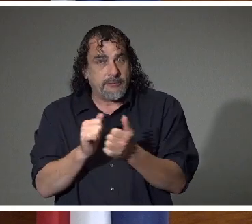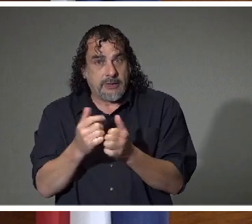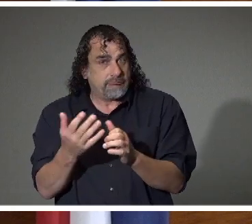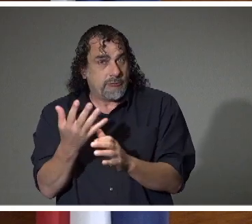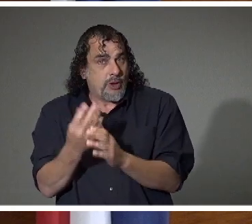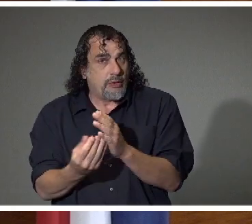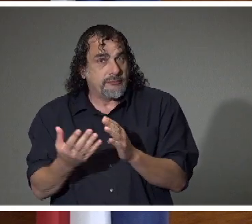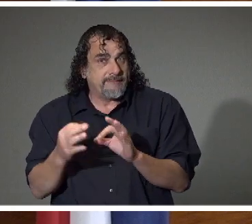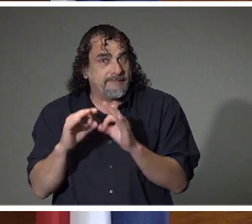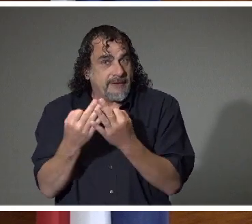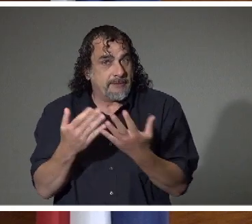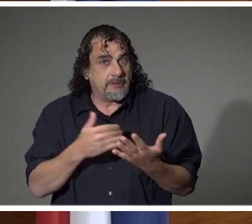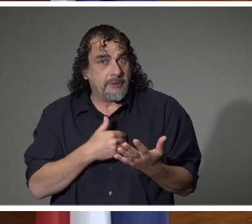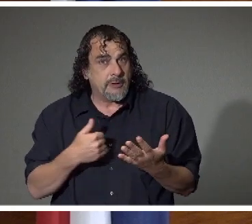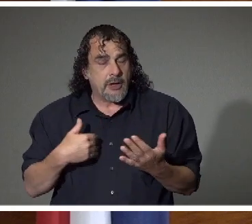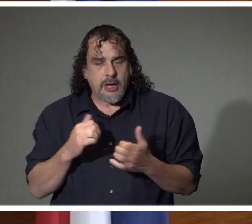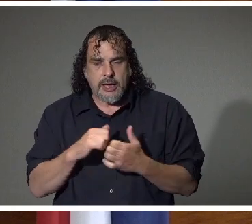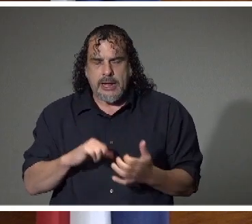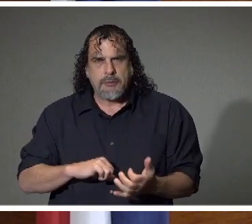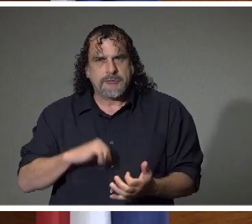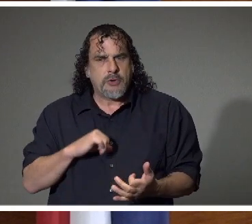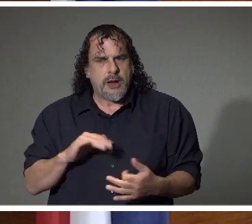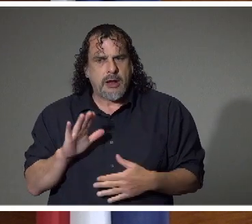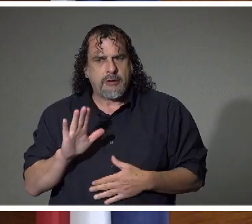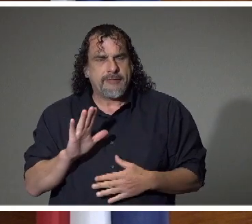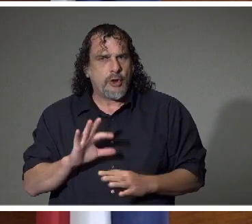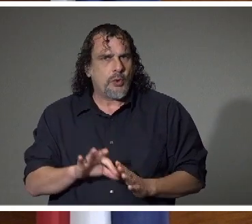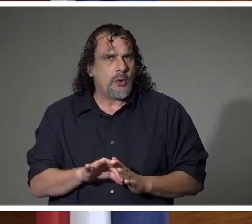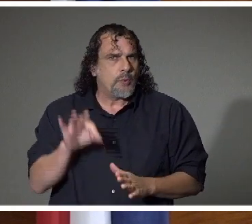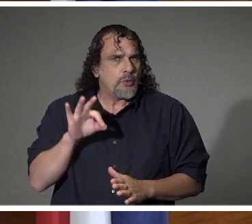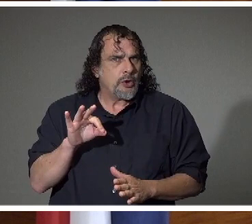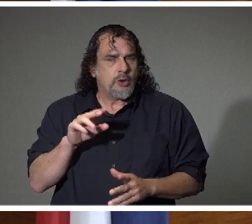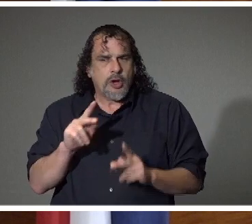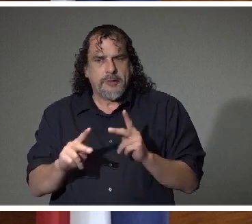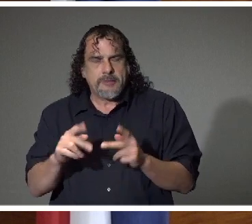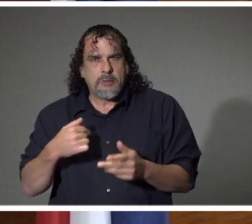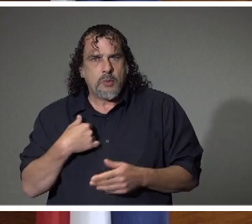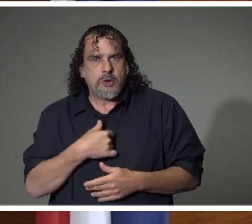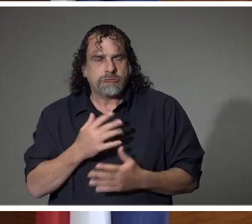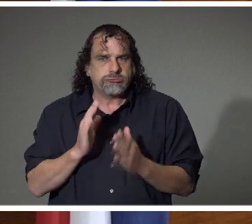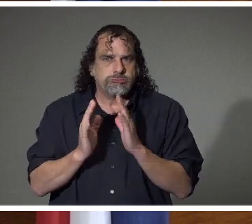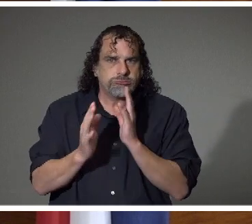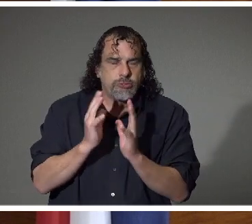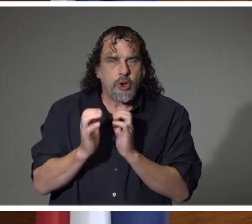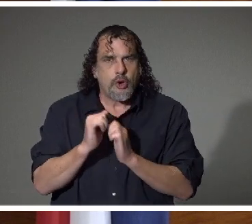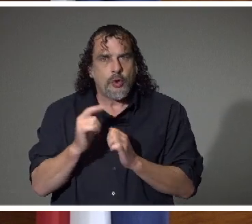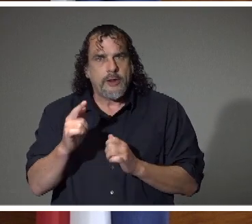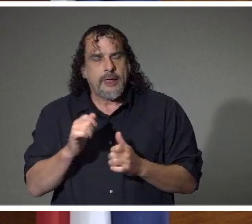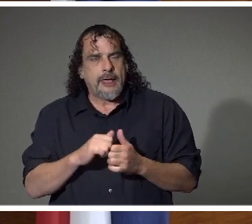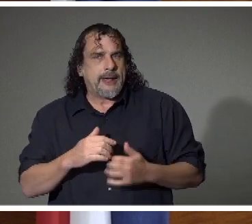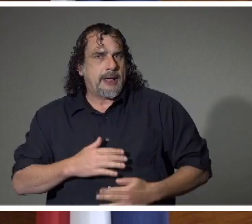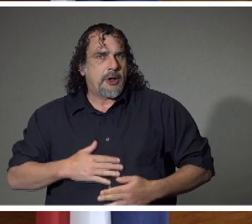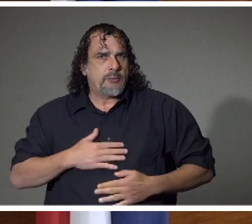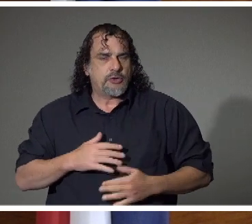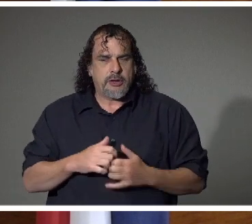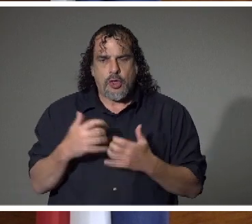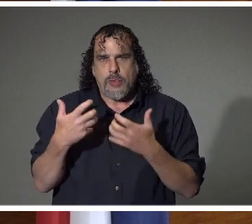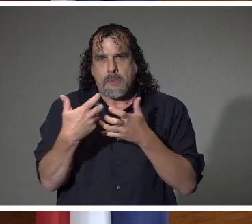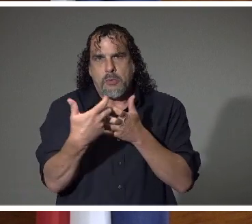ones, and I was very proud of the spirit of the people that we spoke with, and I sincerely appreciate the